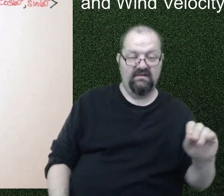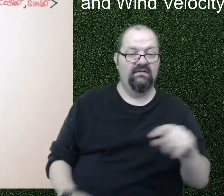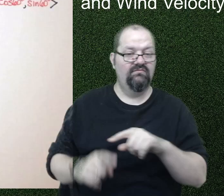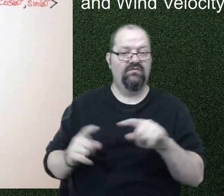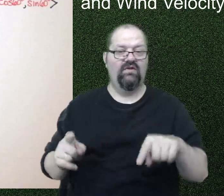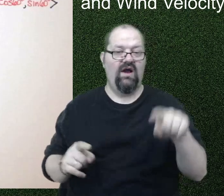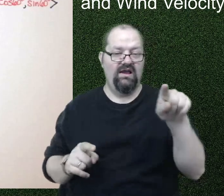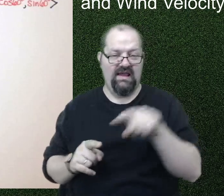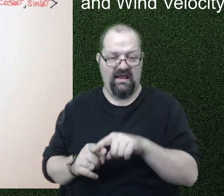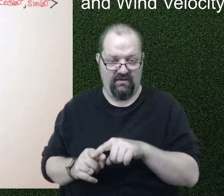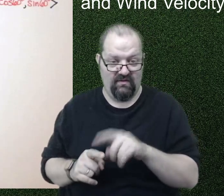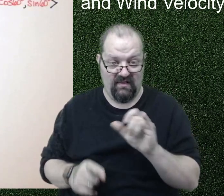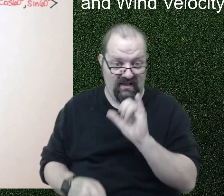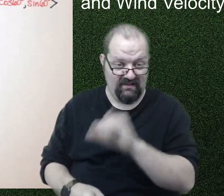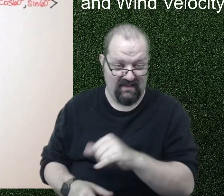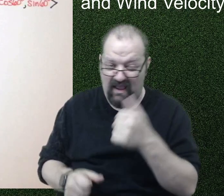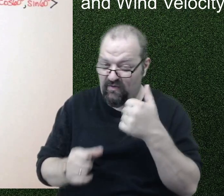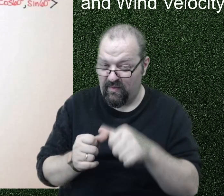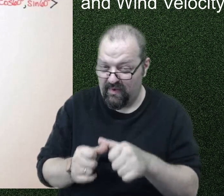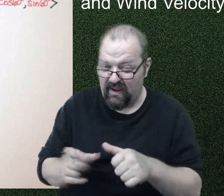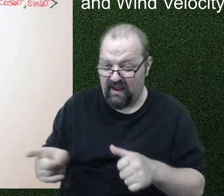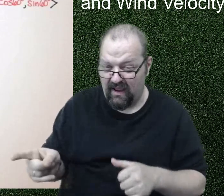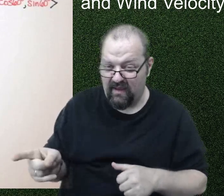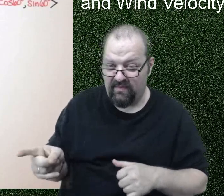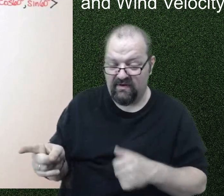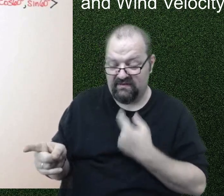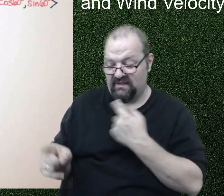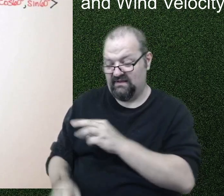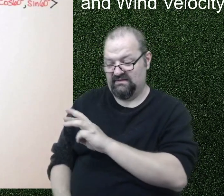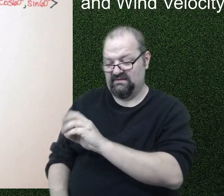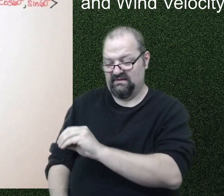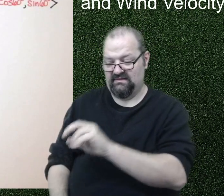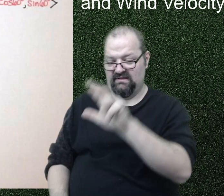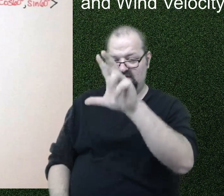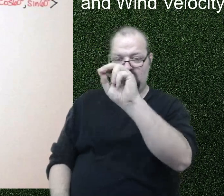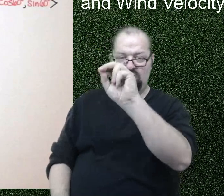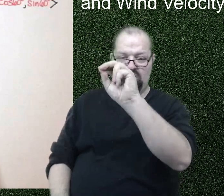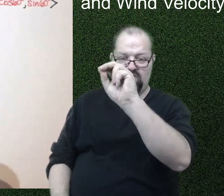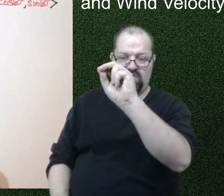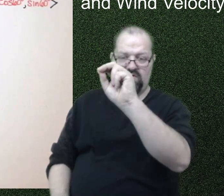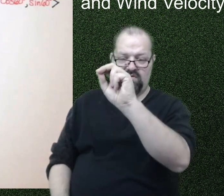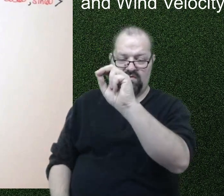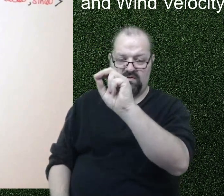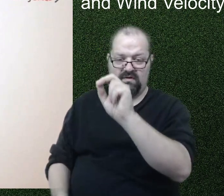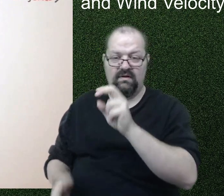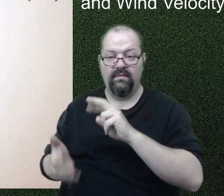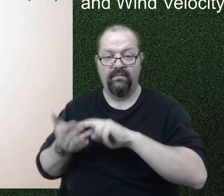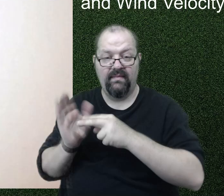scale. Let's say that one's 60 and that one's 30.